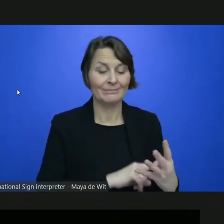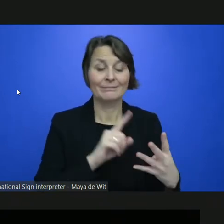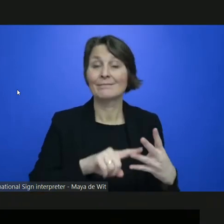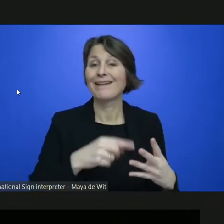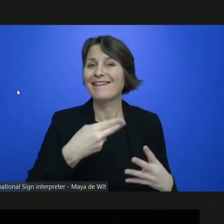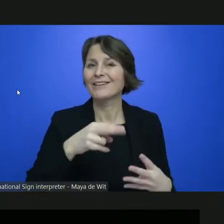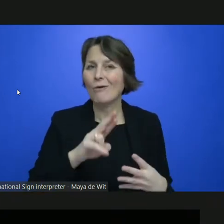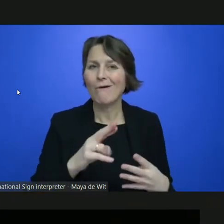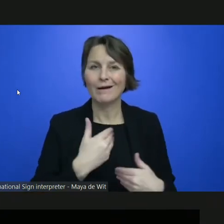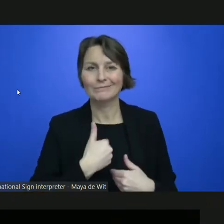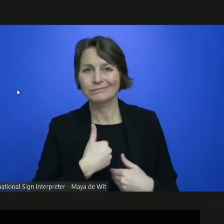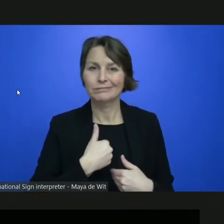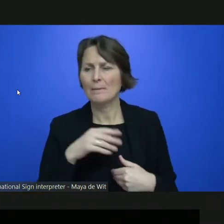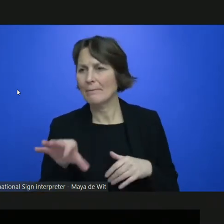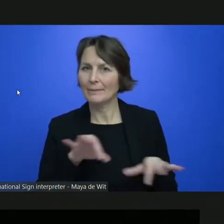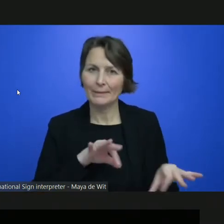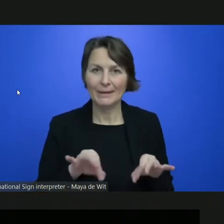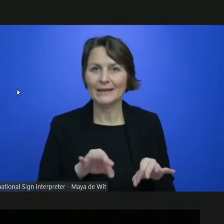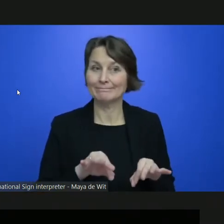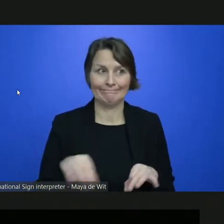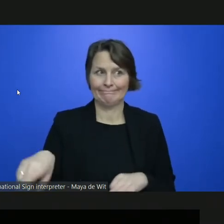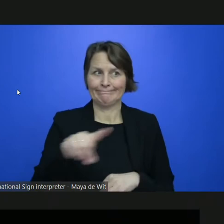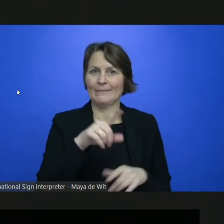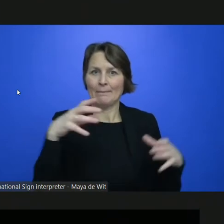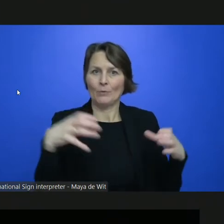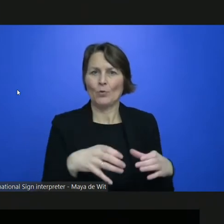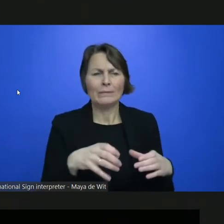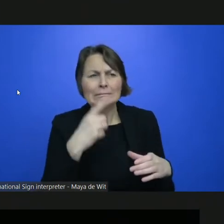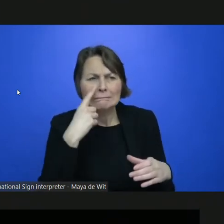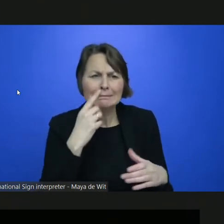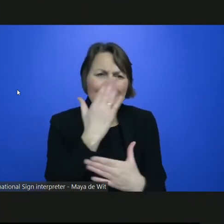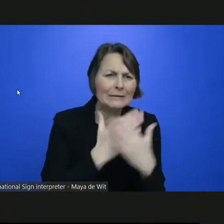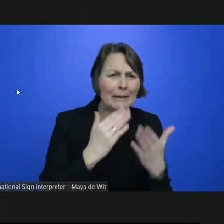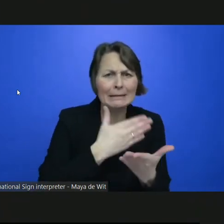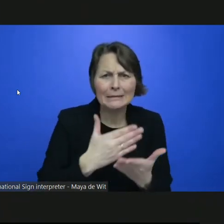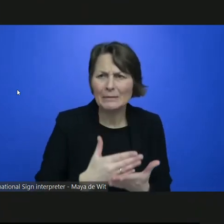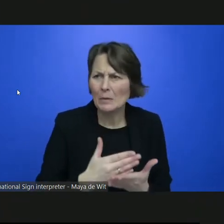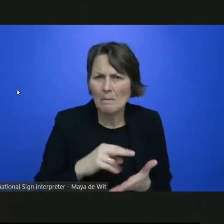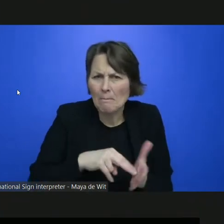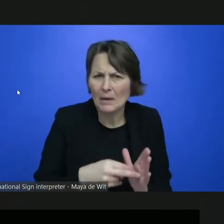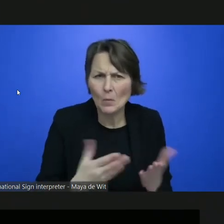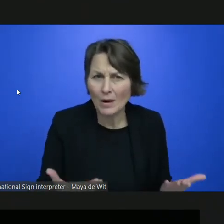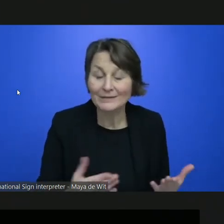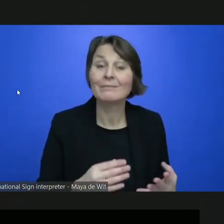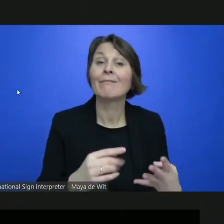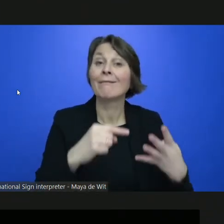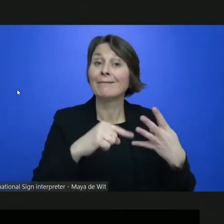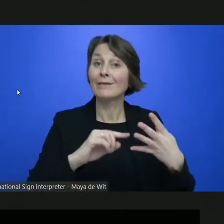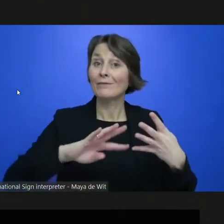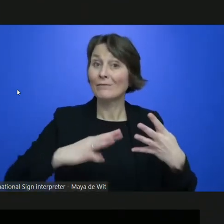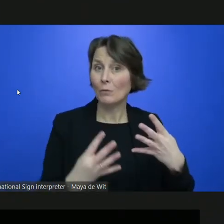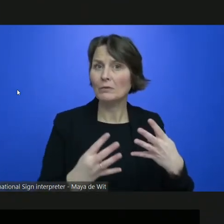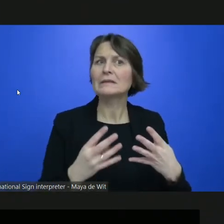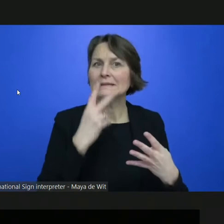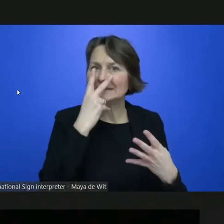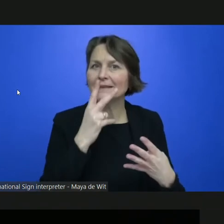managers, and AI developers who just don't understand disability discrimination. And in addition, we have developers and